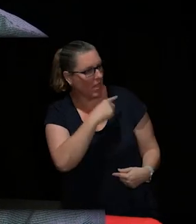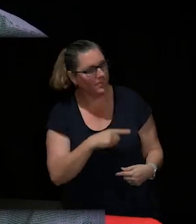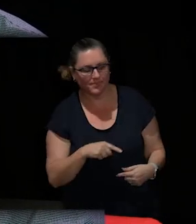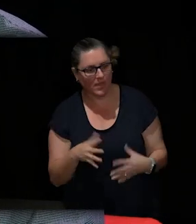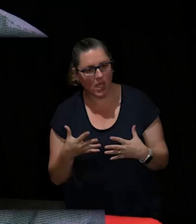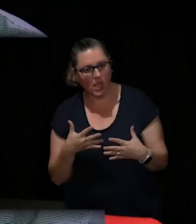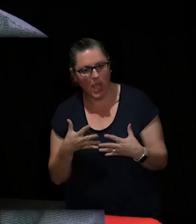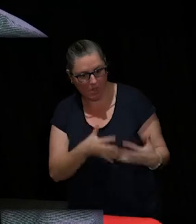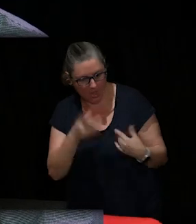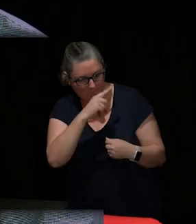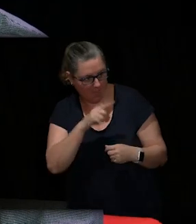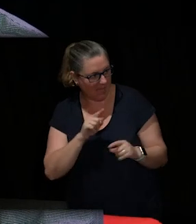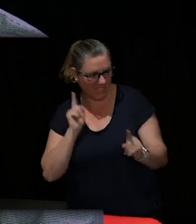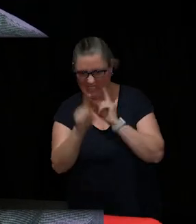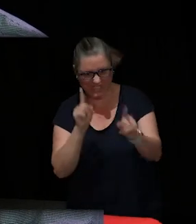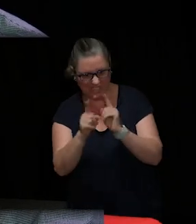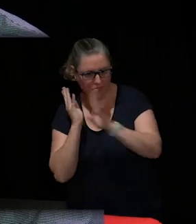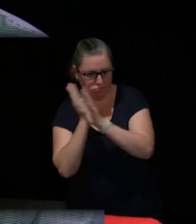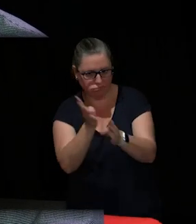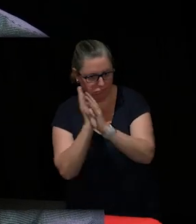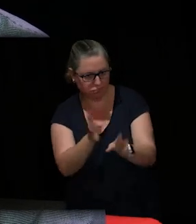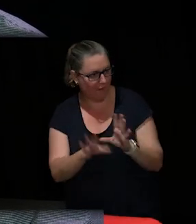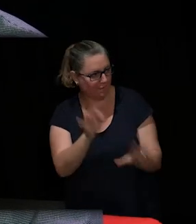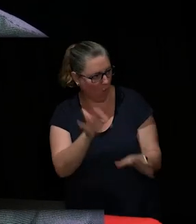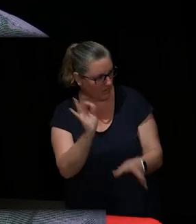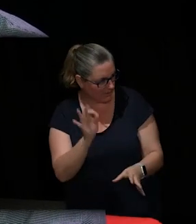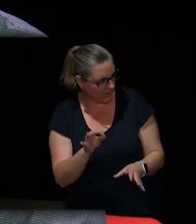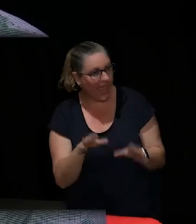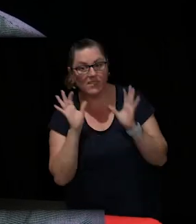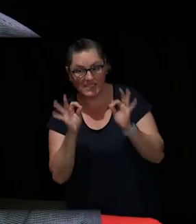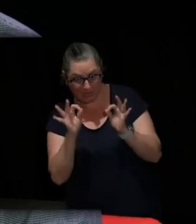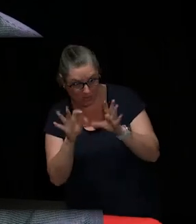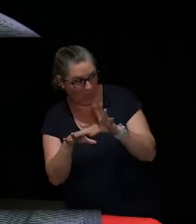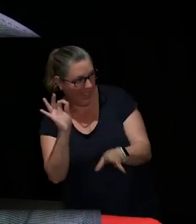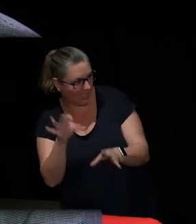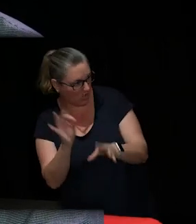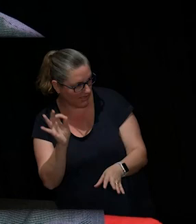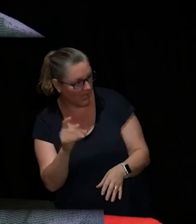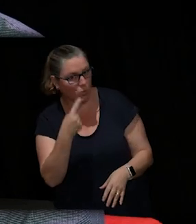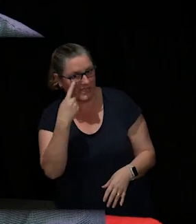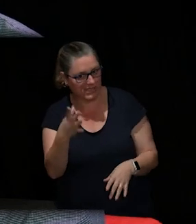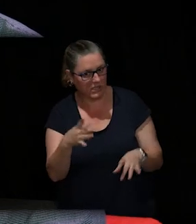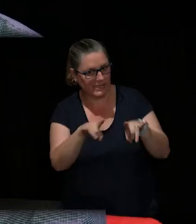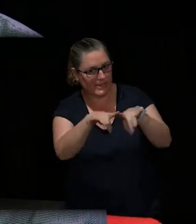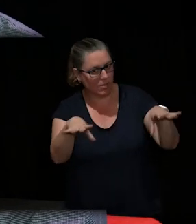really turning, and you know, the special elections are showing that probably the Democrats are going to retake the